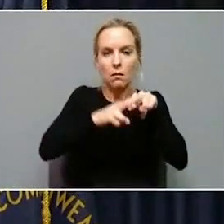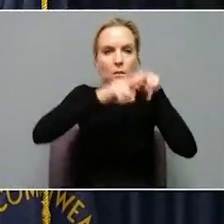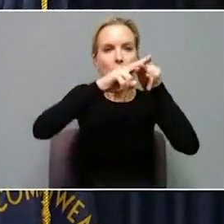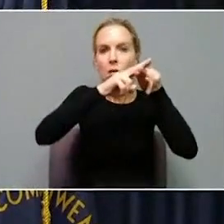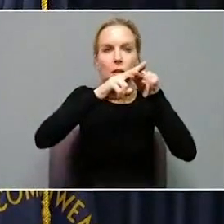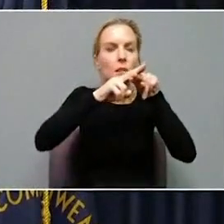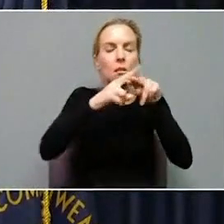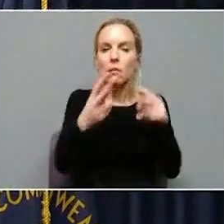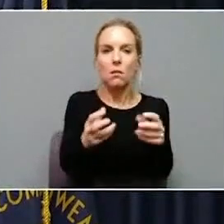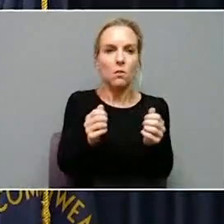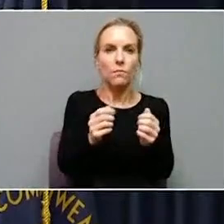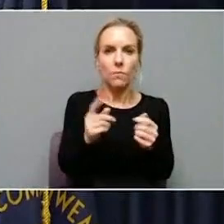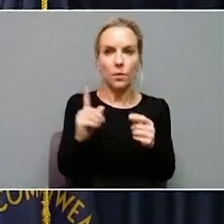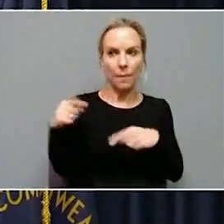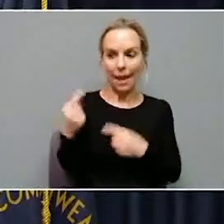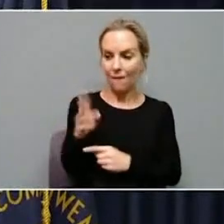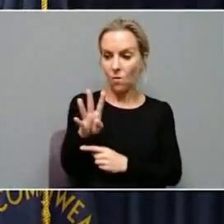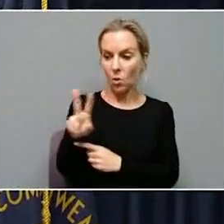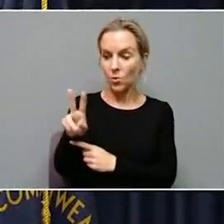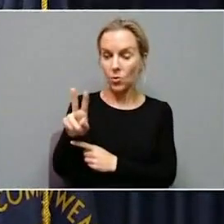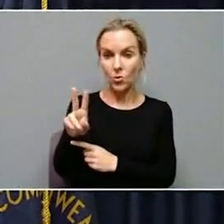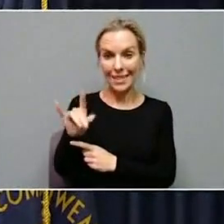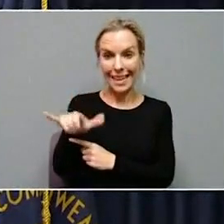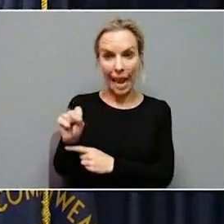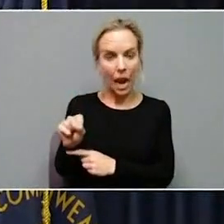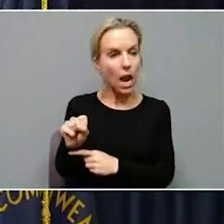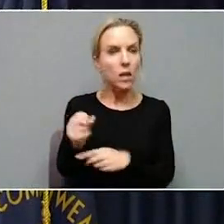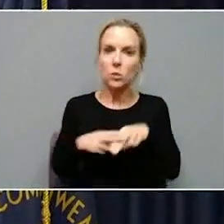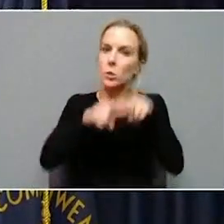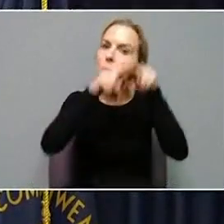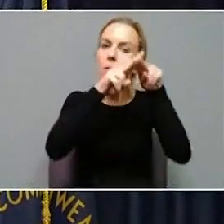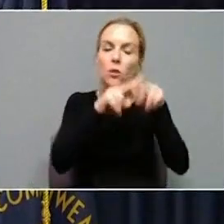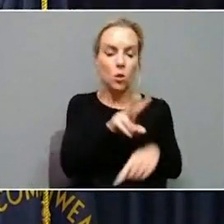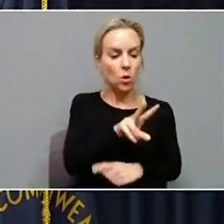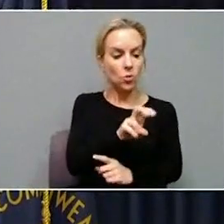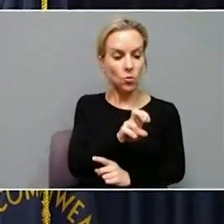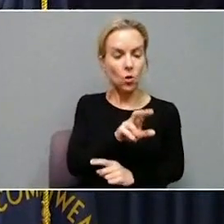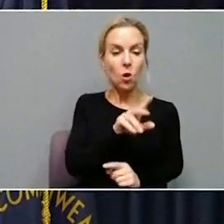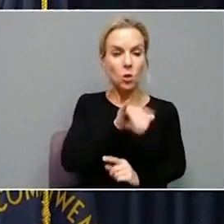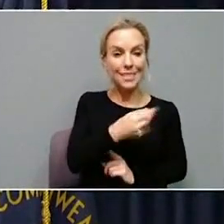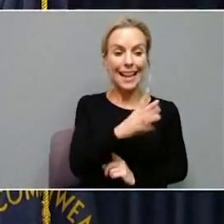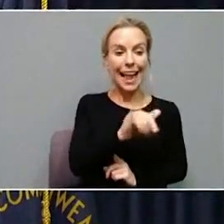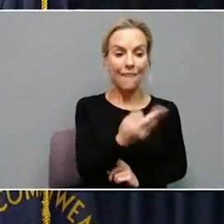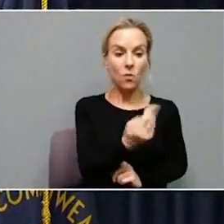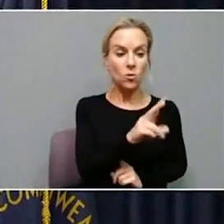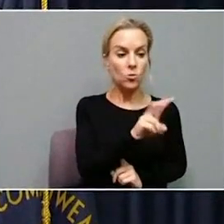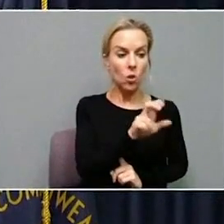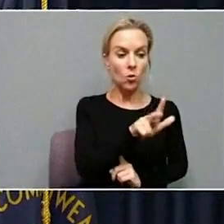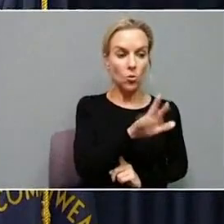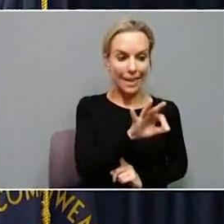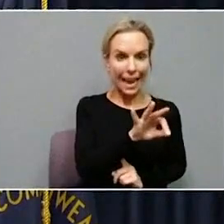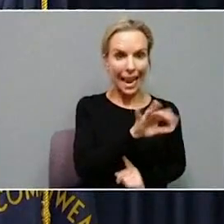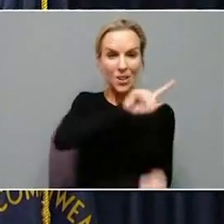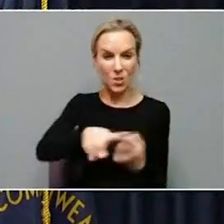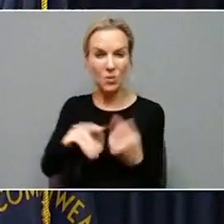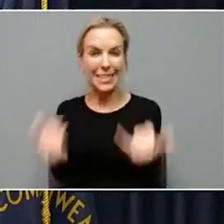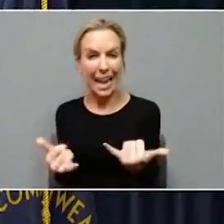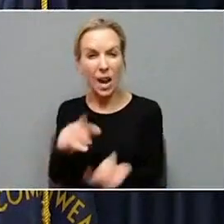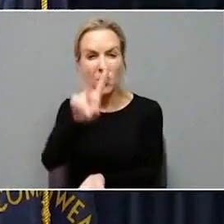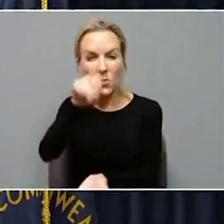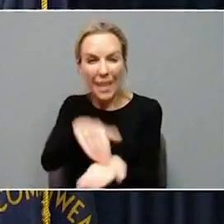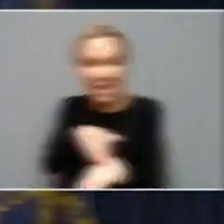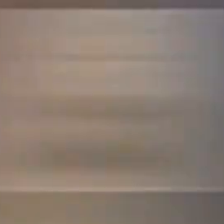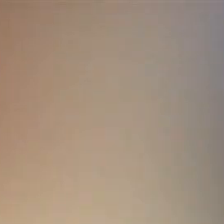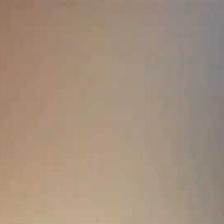42 days, from 239 on July 14th to 2,074 on